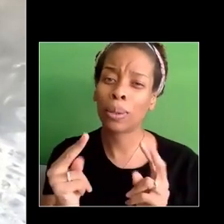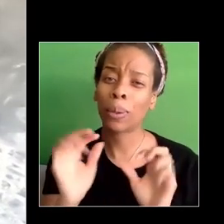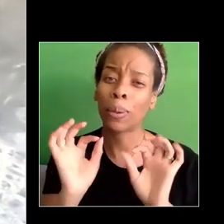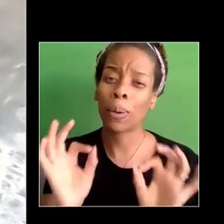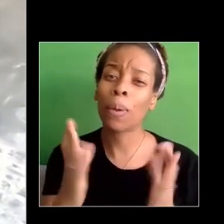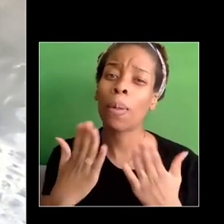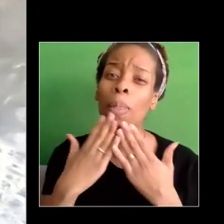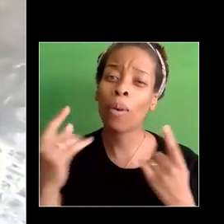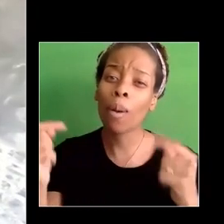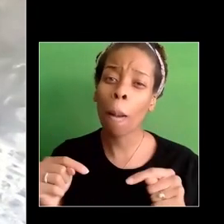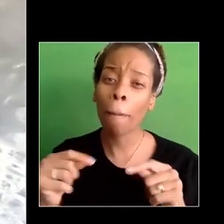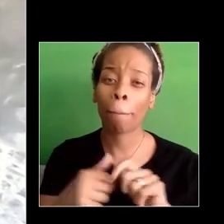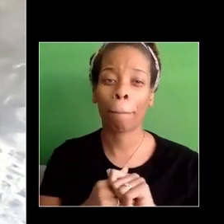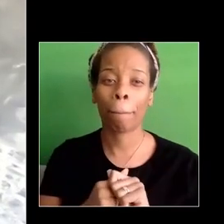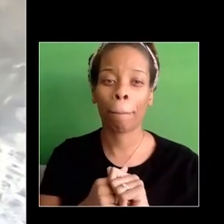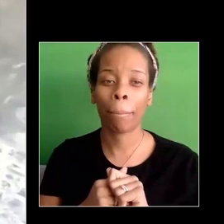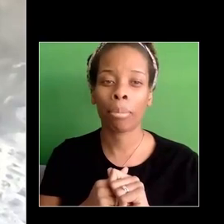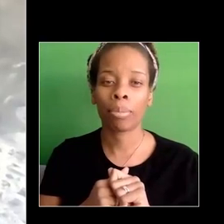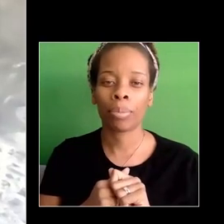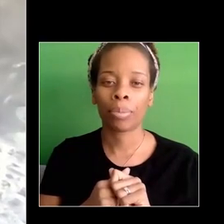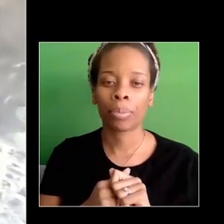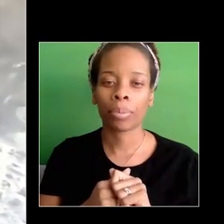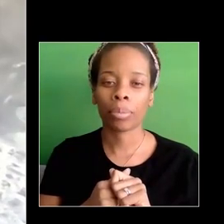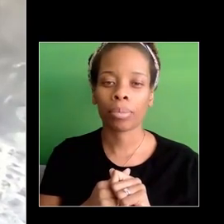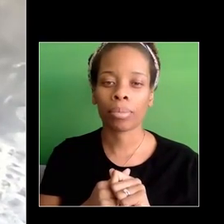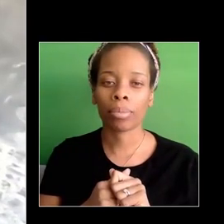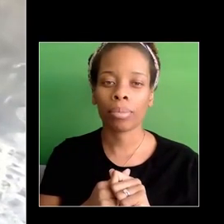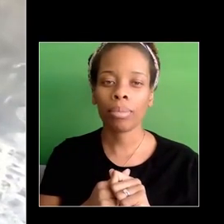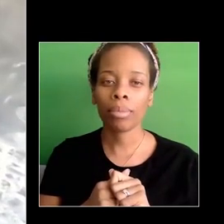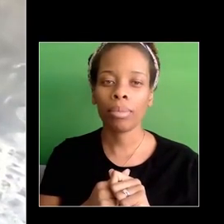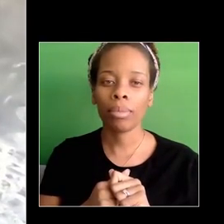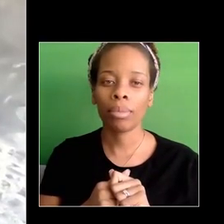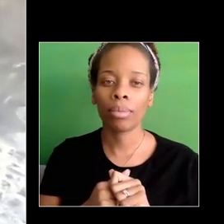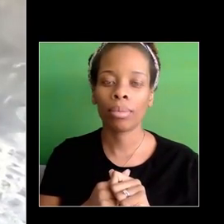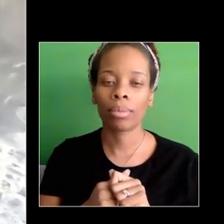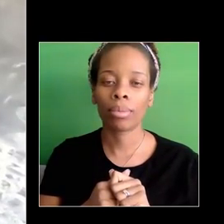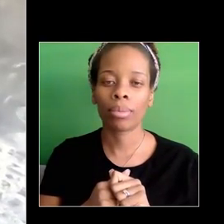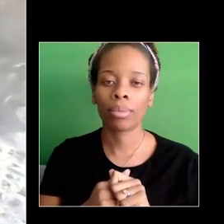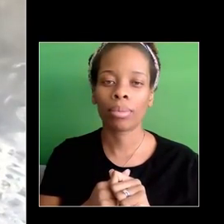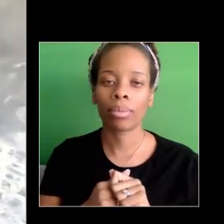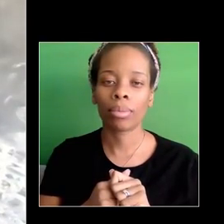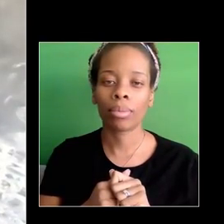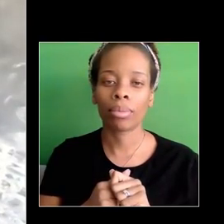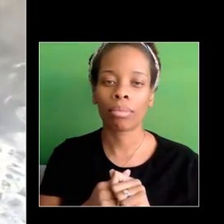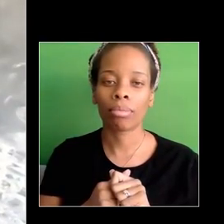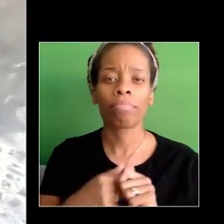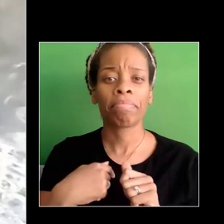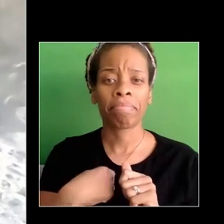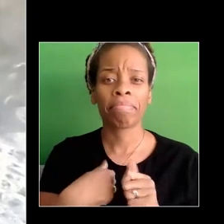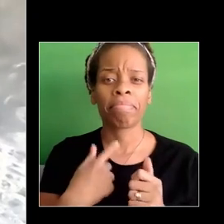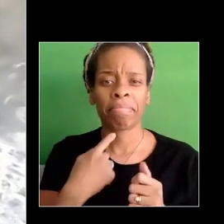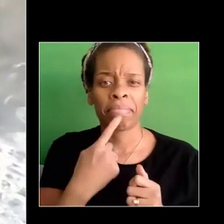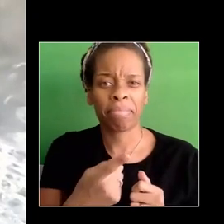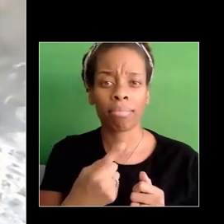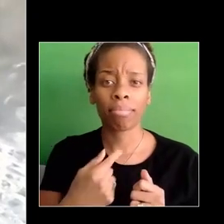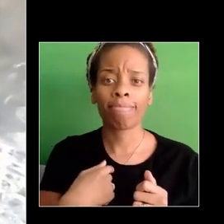you for coming. You know, I express to you my deep and great regret that I did not get